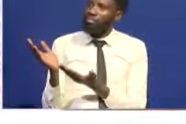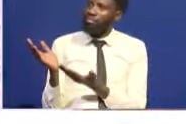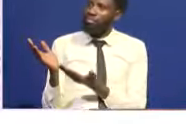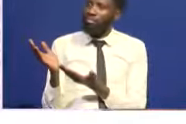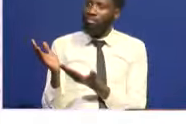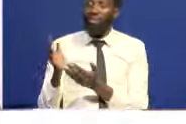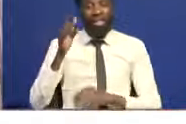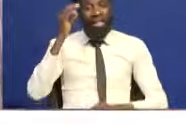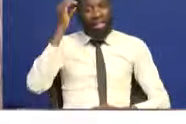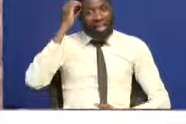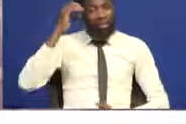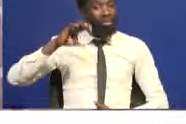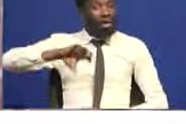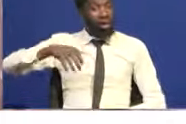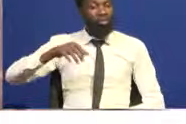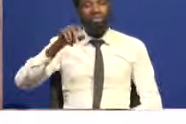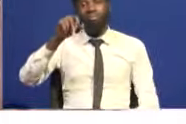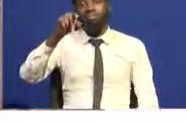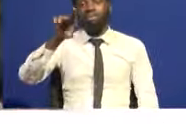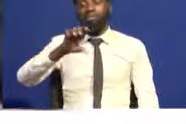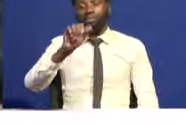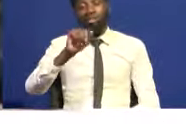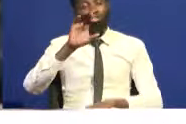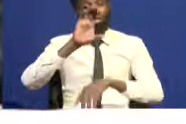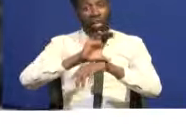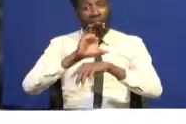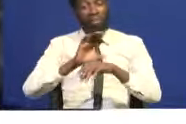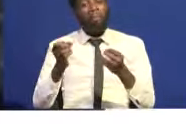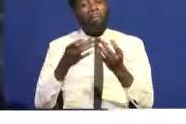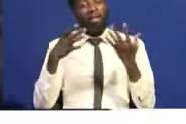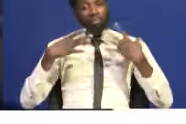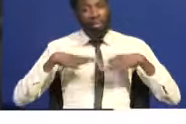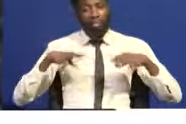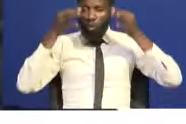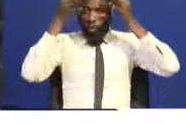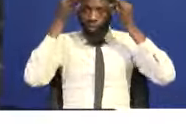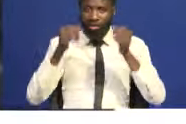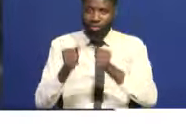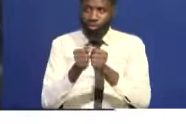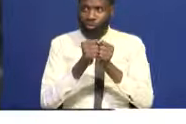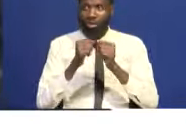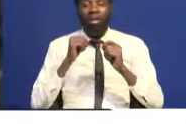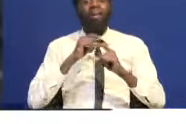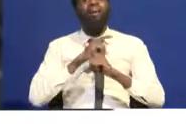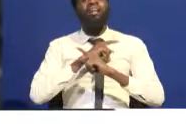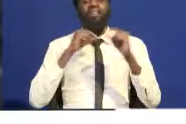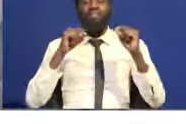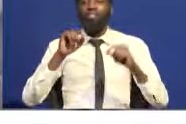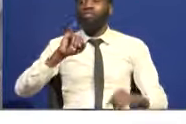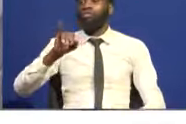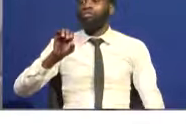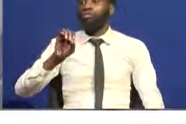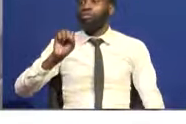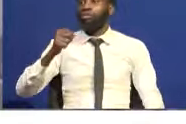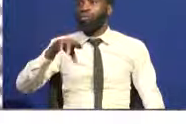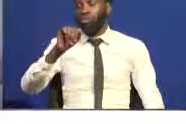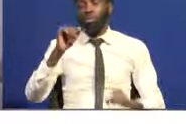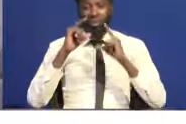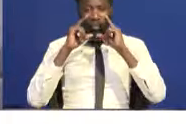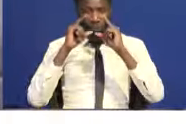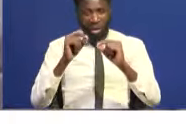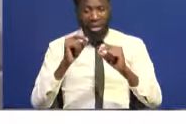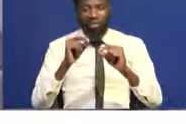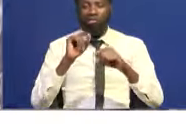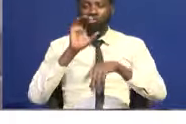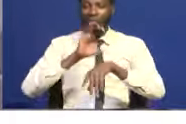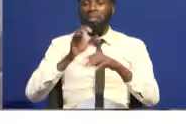this time at the PCA church. According to Reverend Joseph Gashwe, the church organized the mass wedding ceremony to help couples legalize